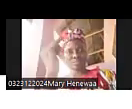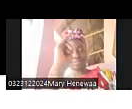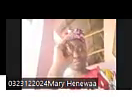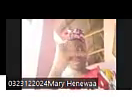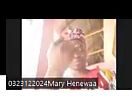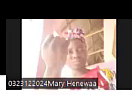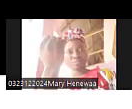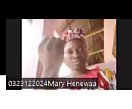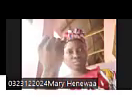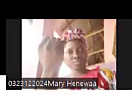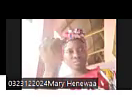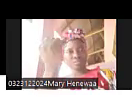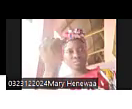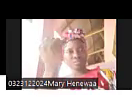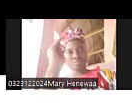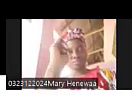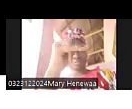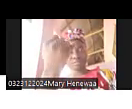Good.